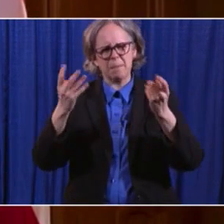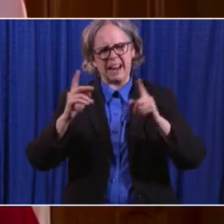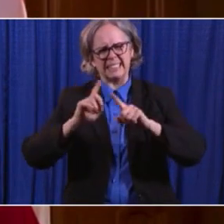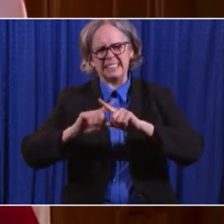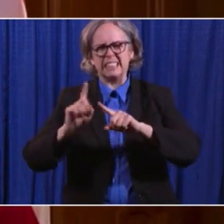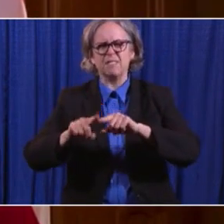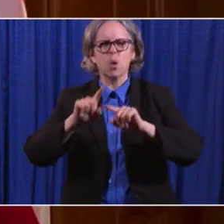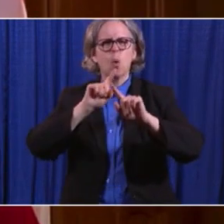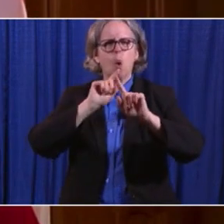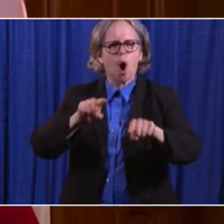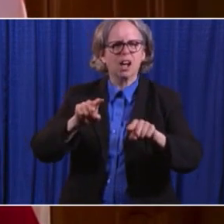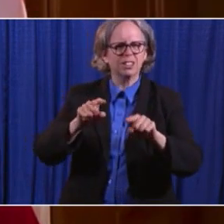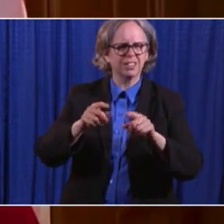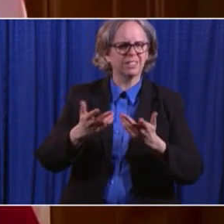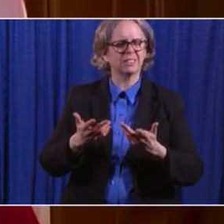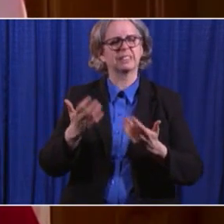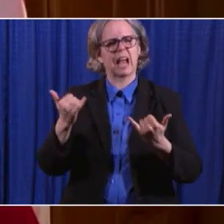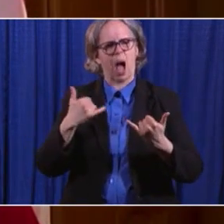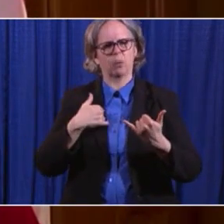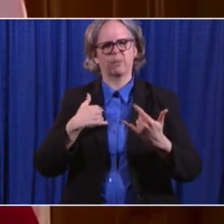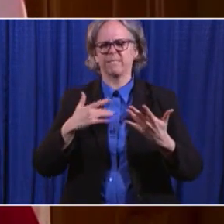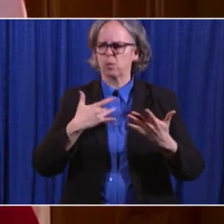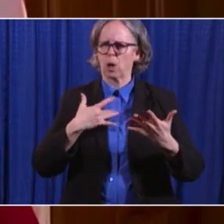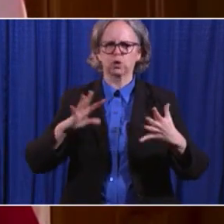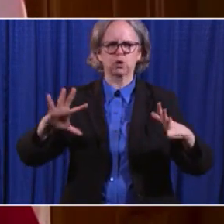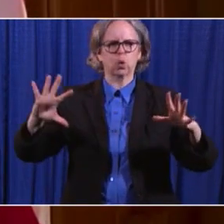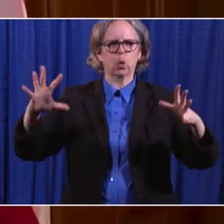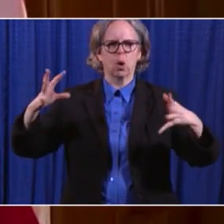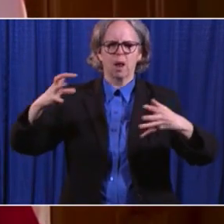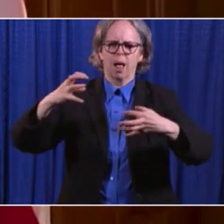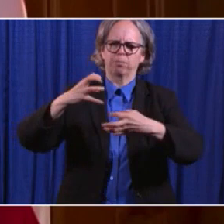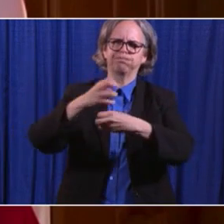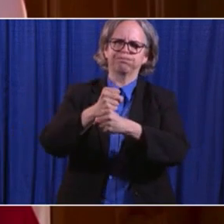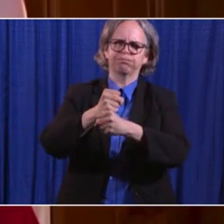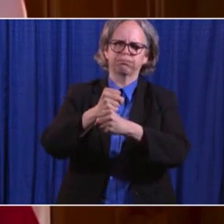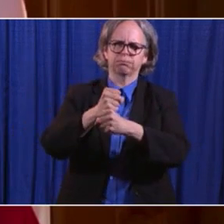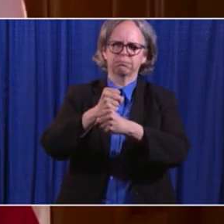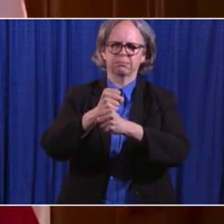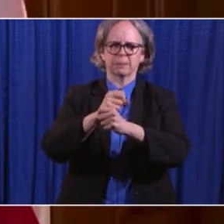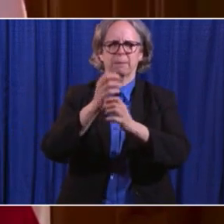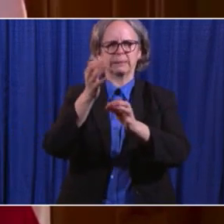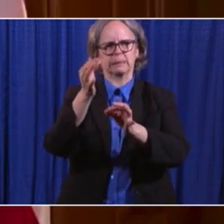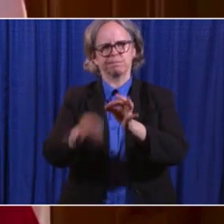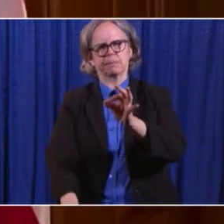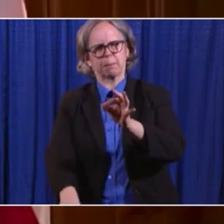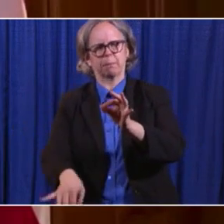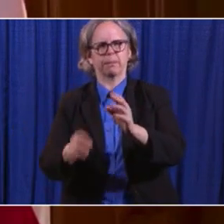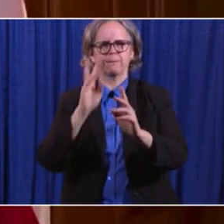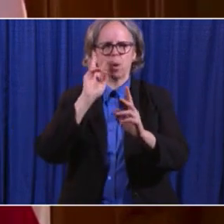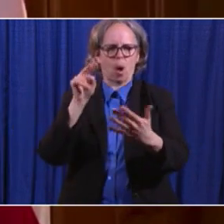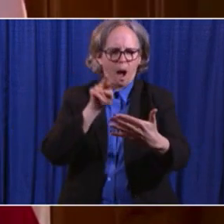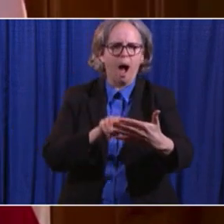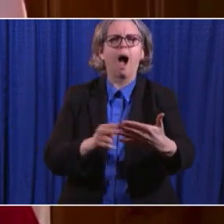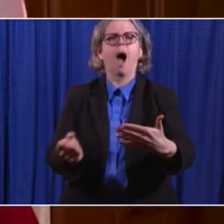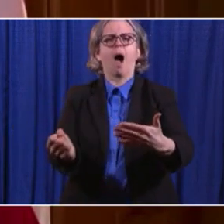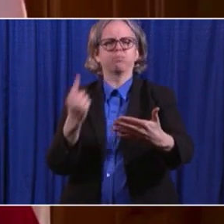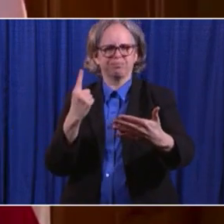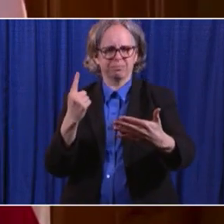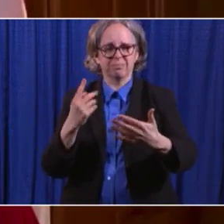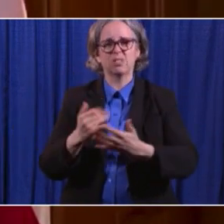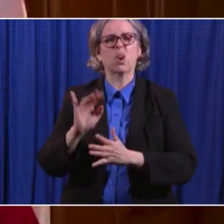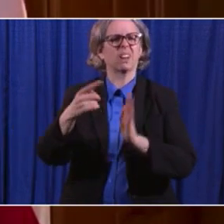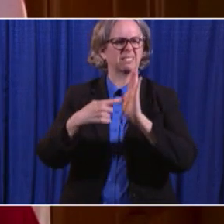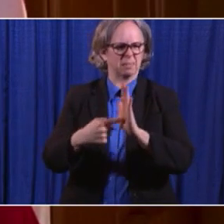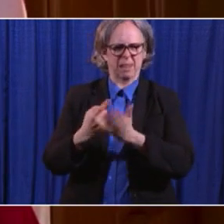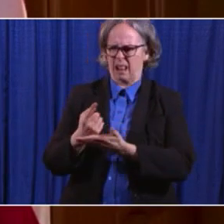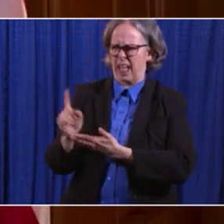rising variant. Very concerned, as I've mentioned, about what is going on in Michigan. We're